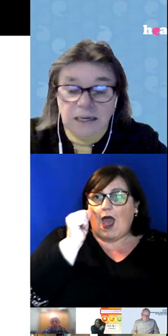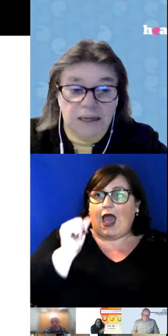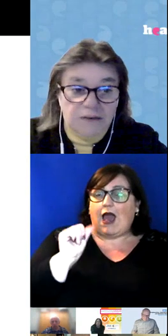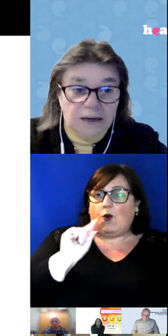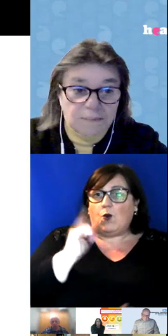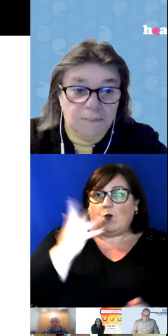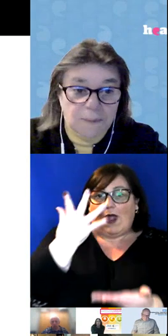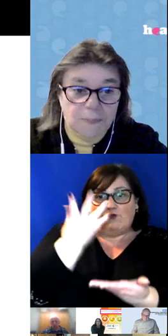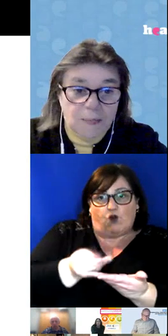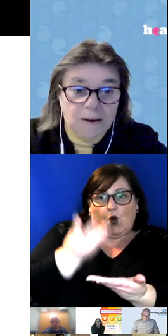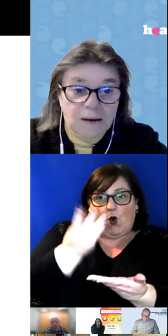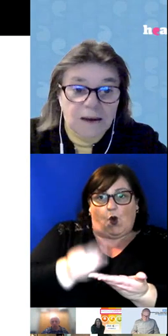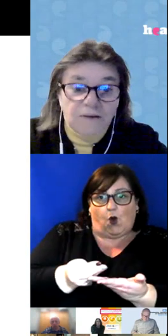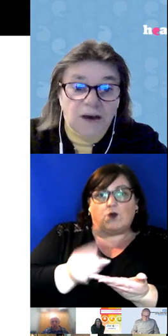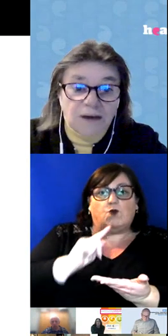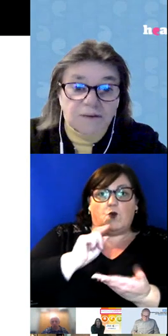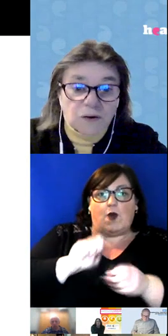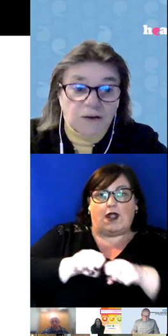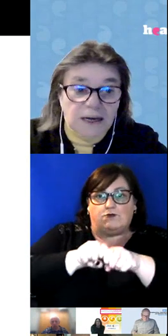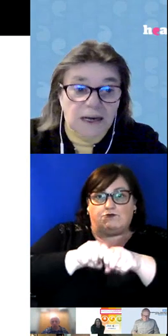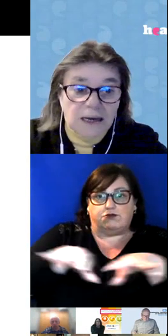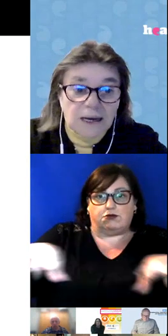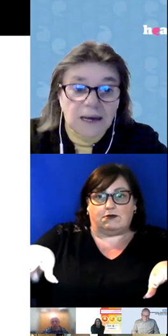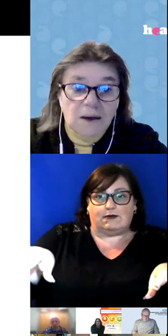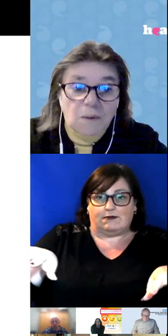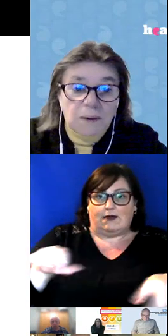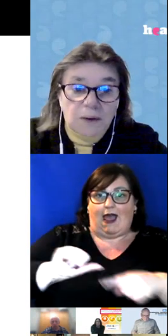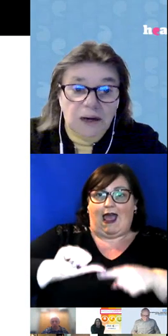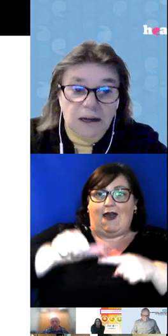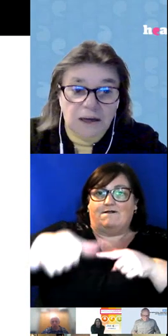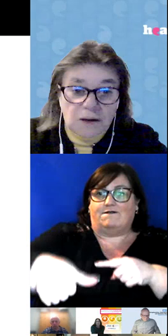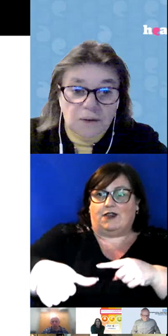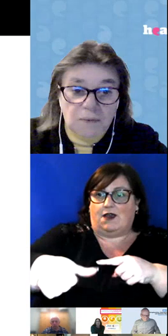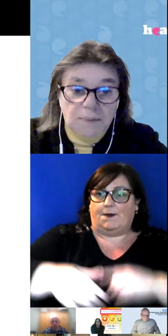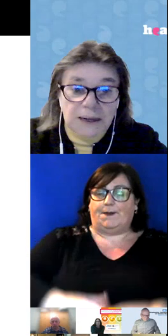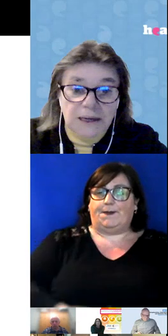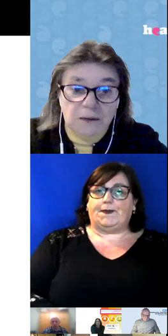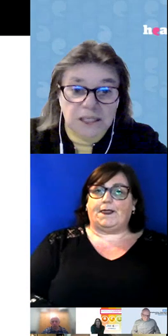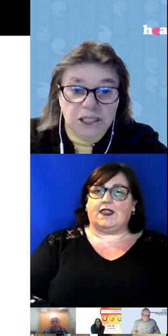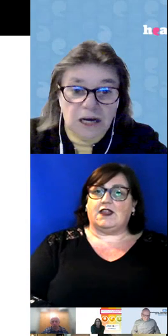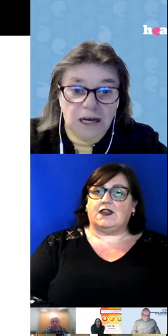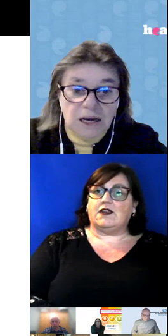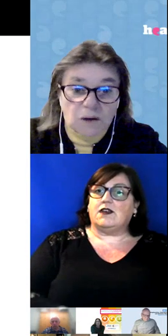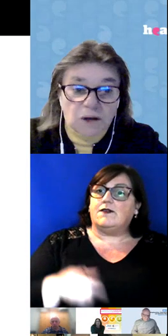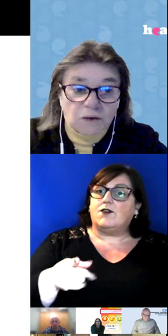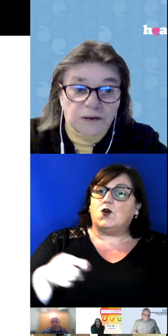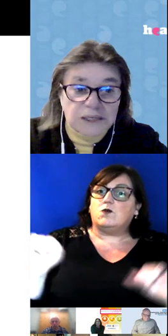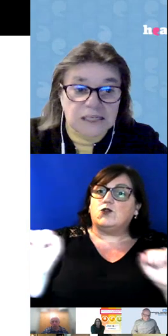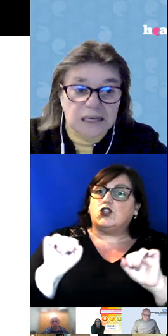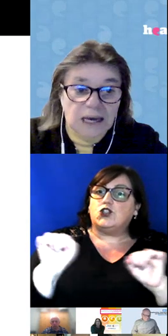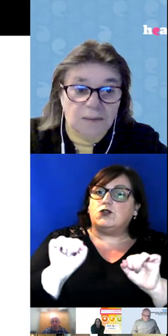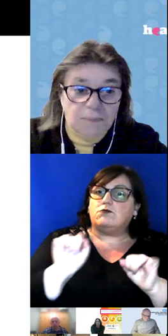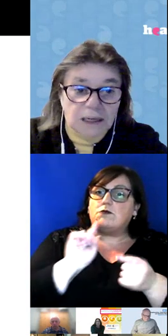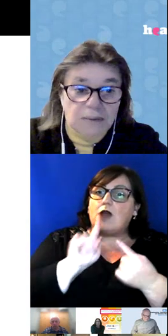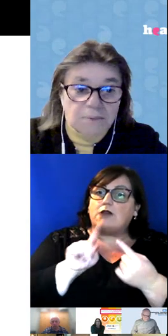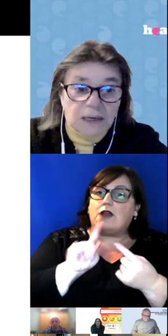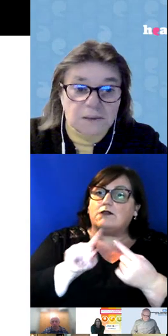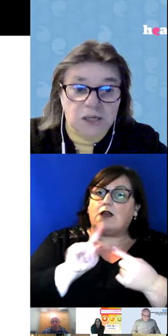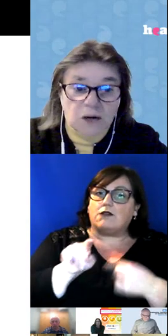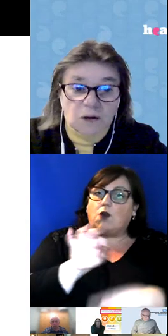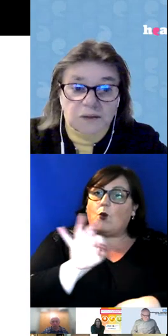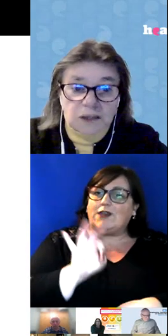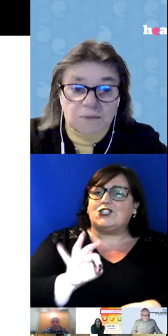participate in the event. If you haven't already, we would like you to complete the questionnaire on your voice and